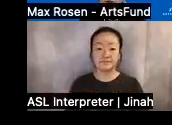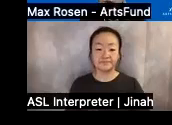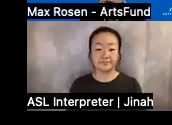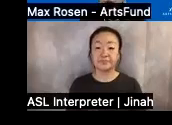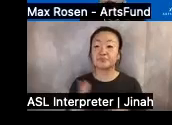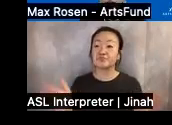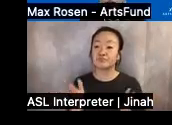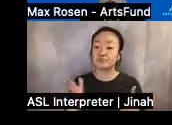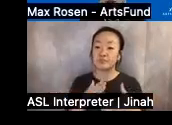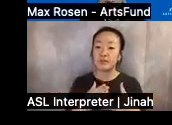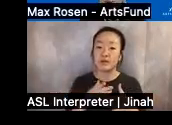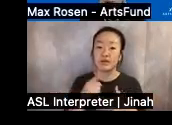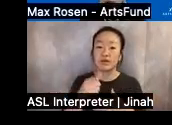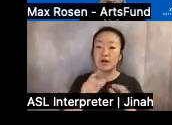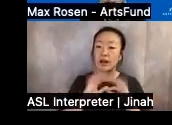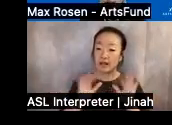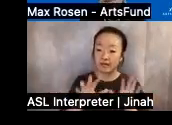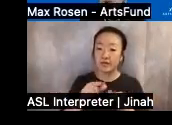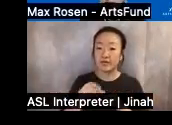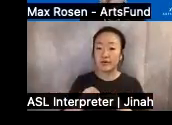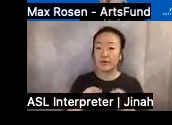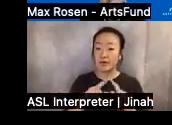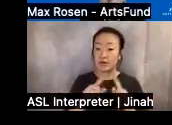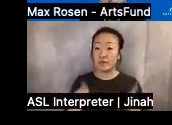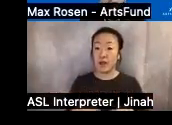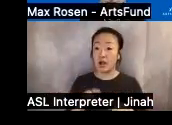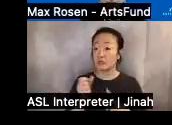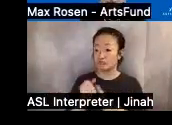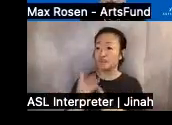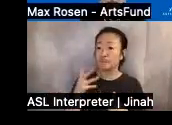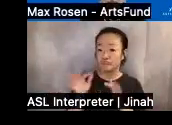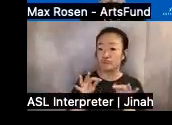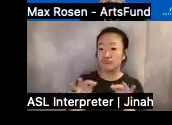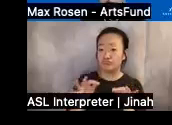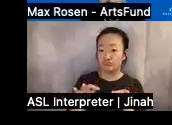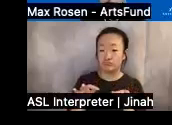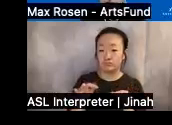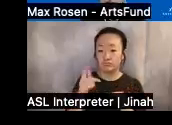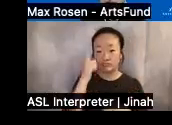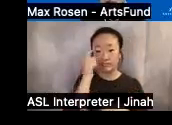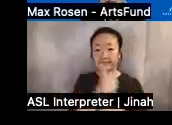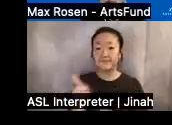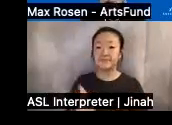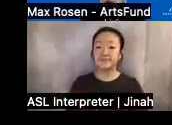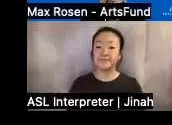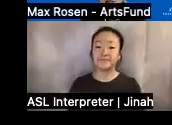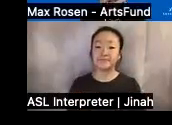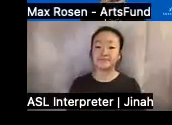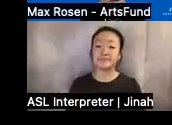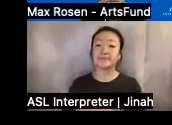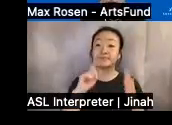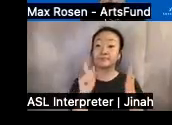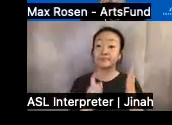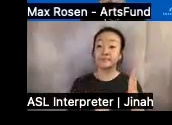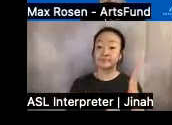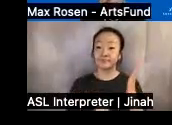share further clarification in the comment box provided if desired. So I'll scroll down a bit, and we ask